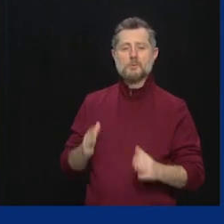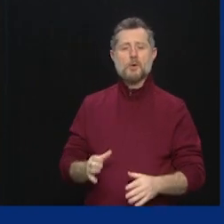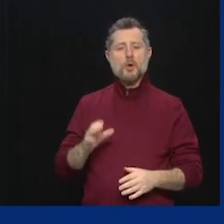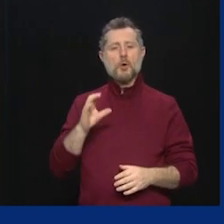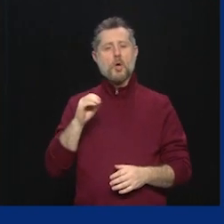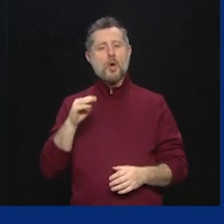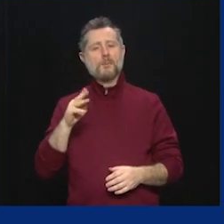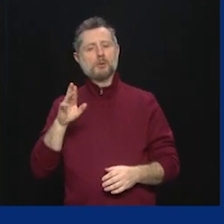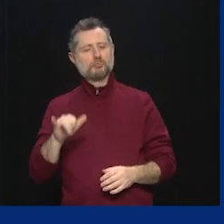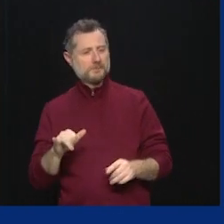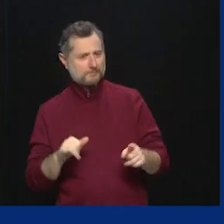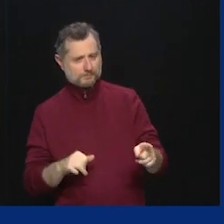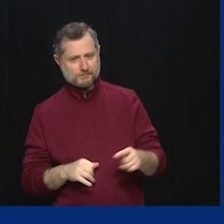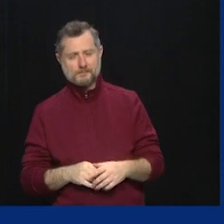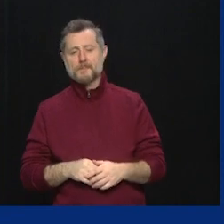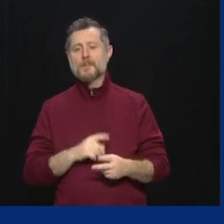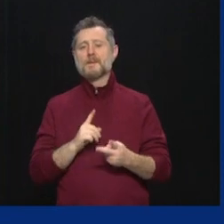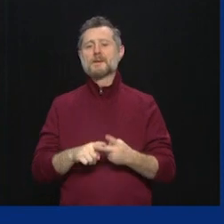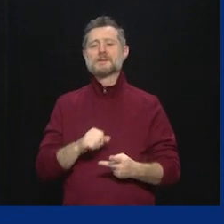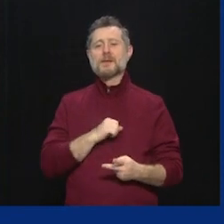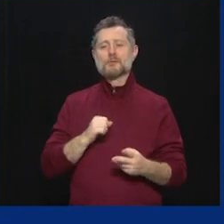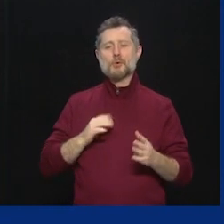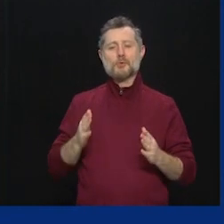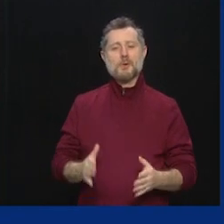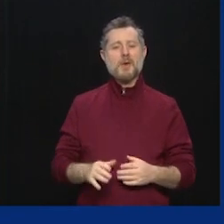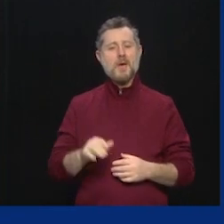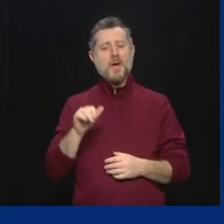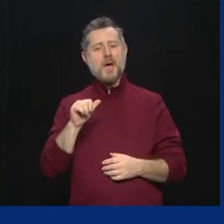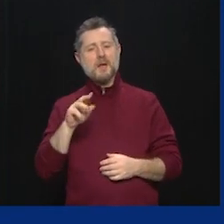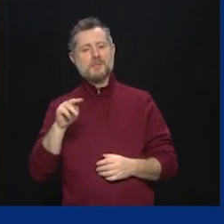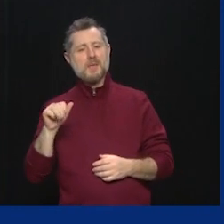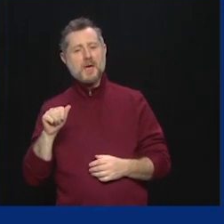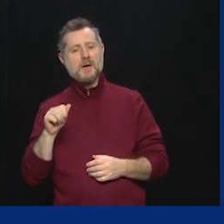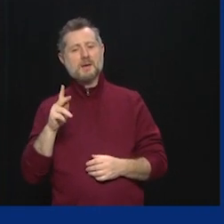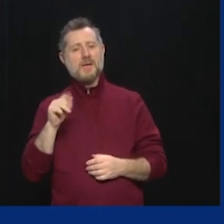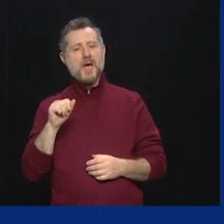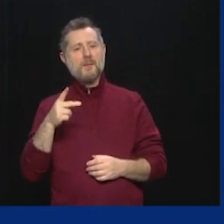We have Senator Anna Kaplan,